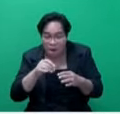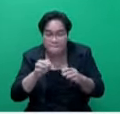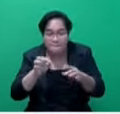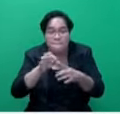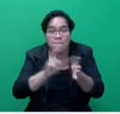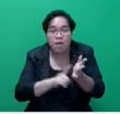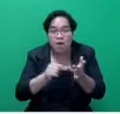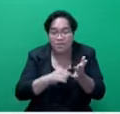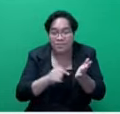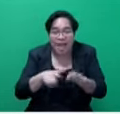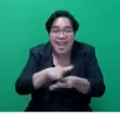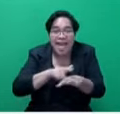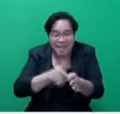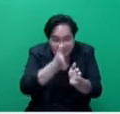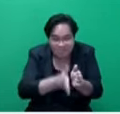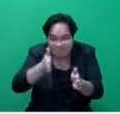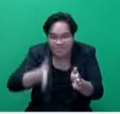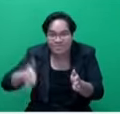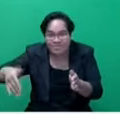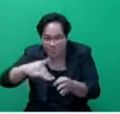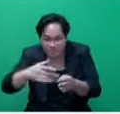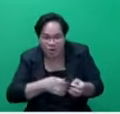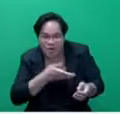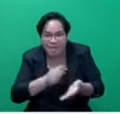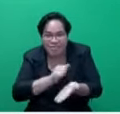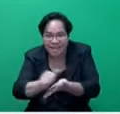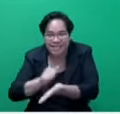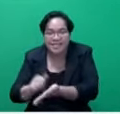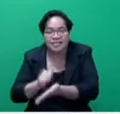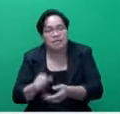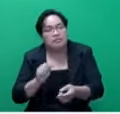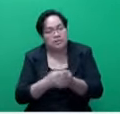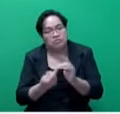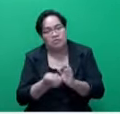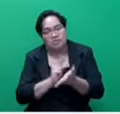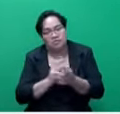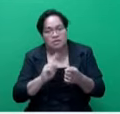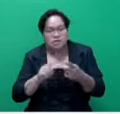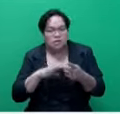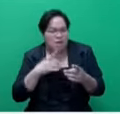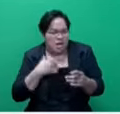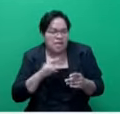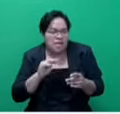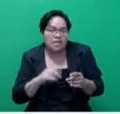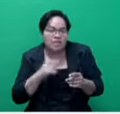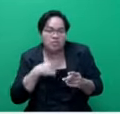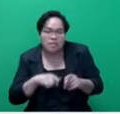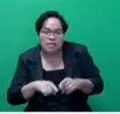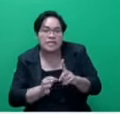We must respond to the needs of our changing housing sector and the increase in commercial